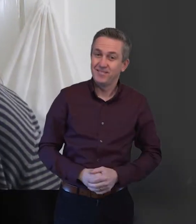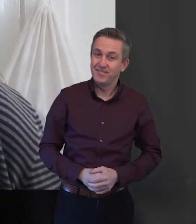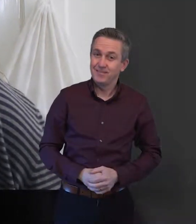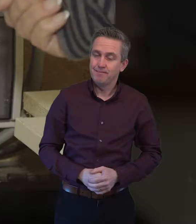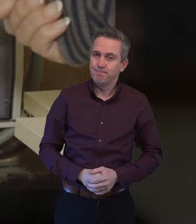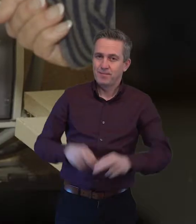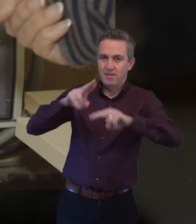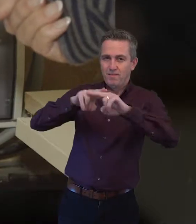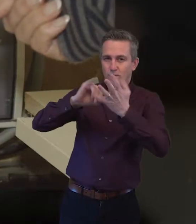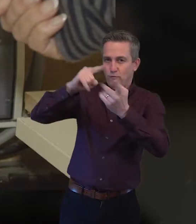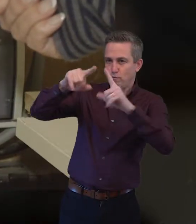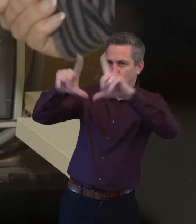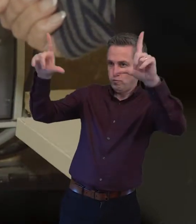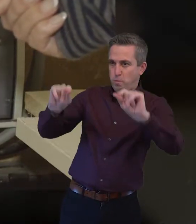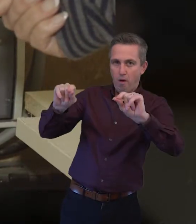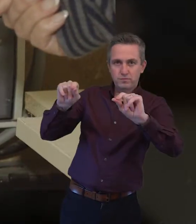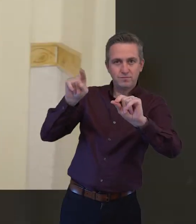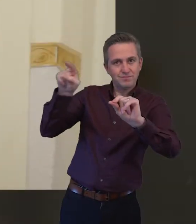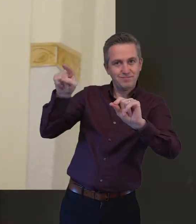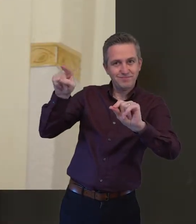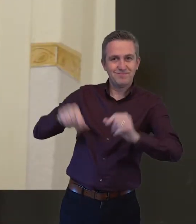Mains board.